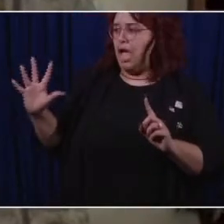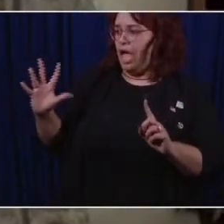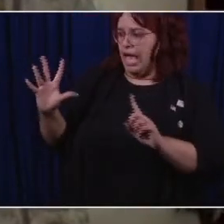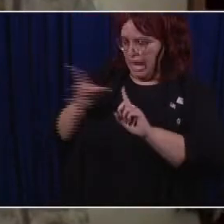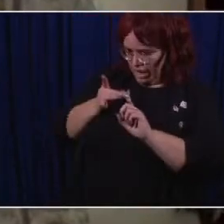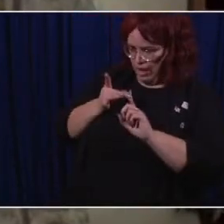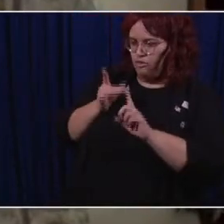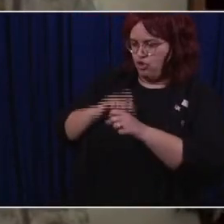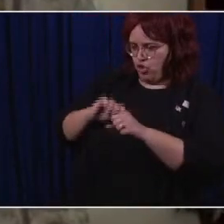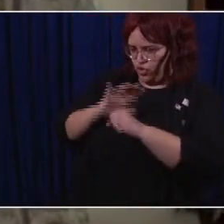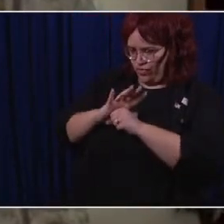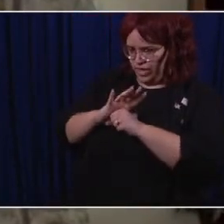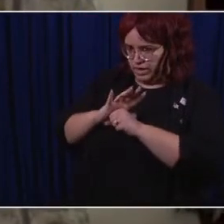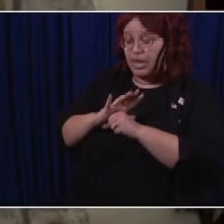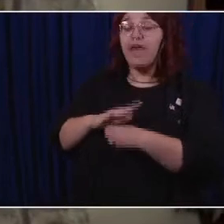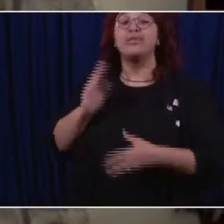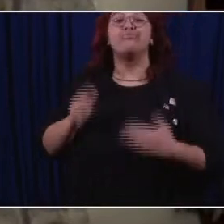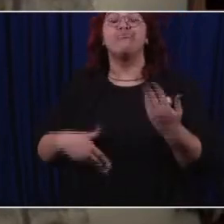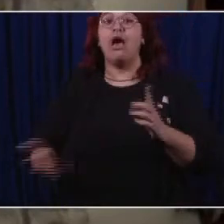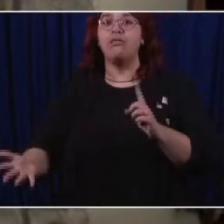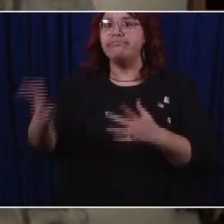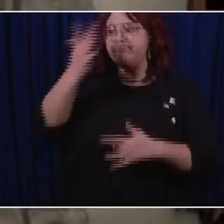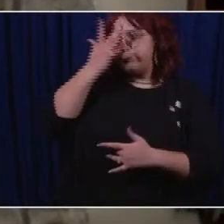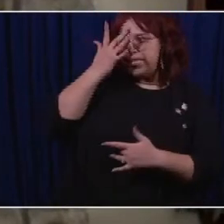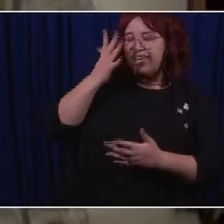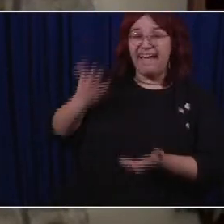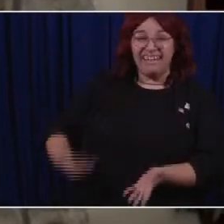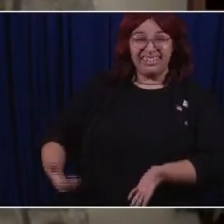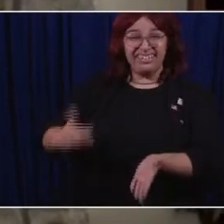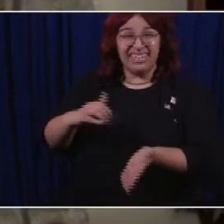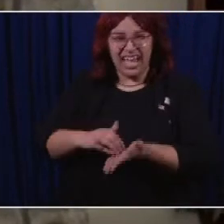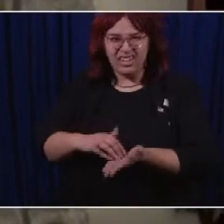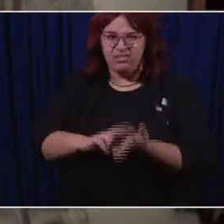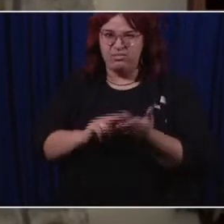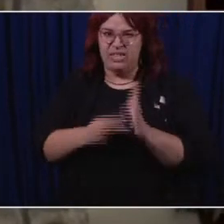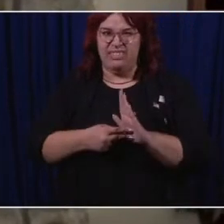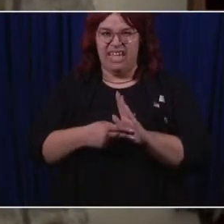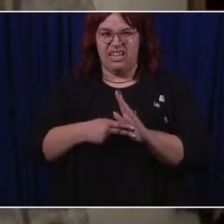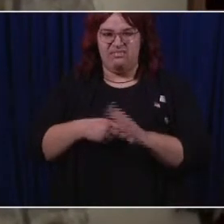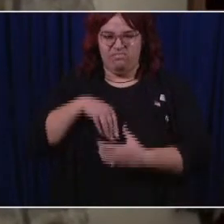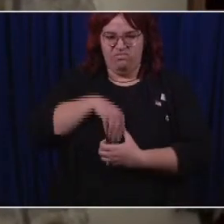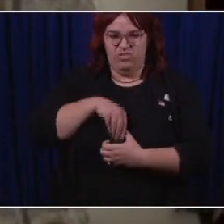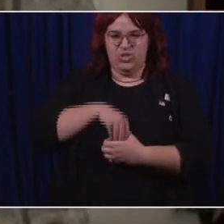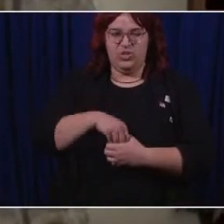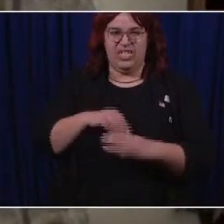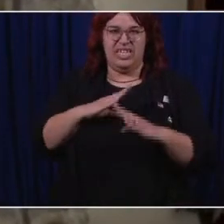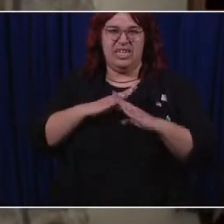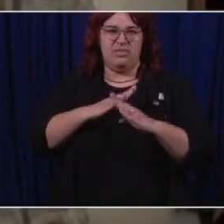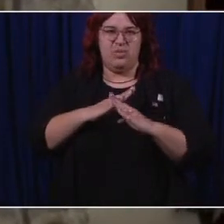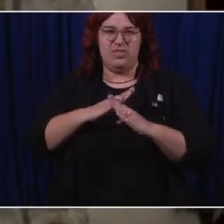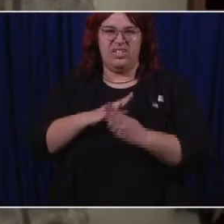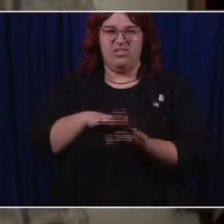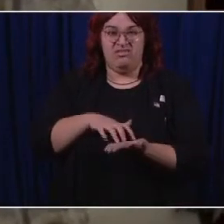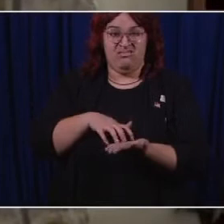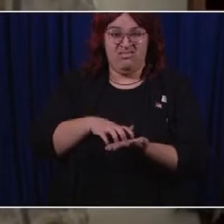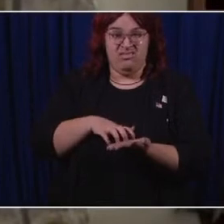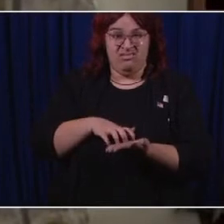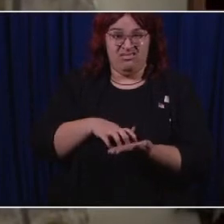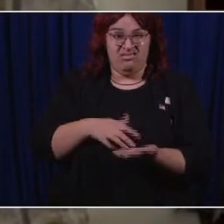vaccine? Thank you. Okay, let's go to Director Henderson for the first question, and then we'll go to the doctor for the second